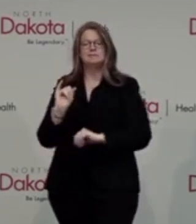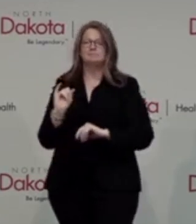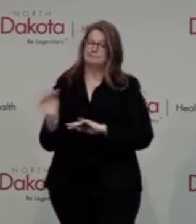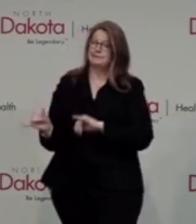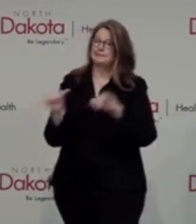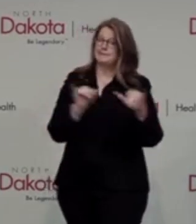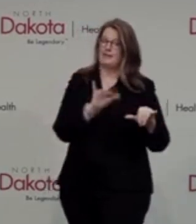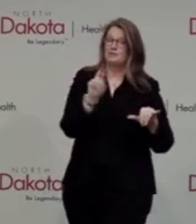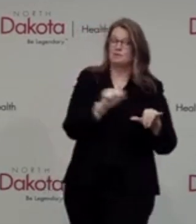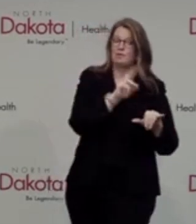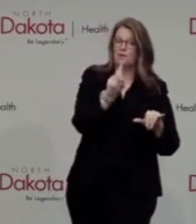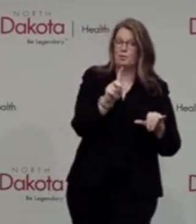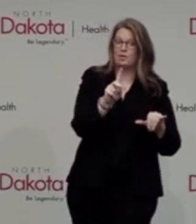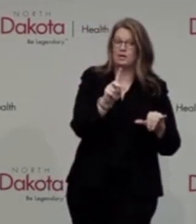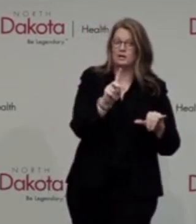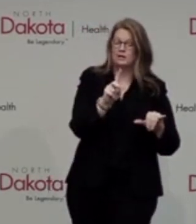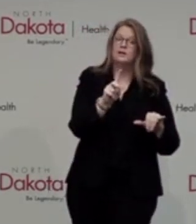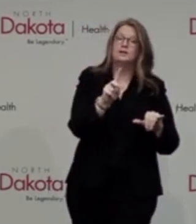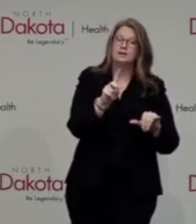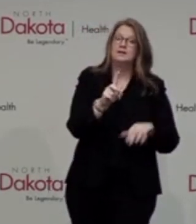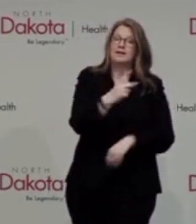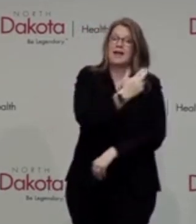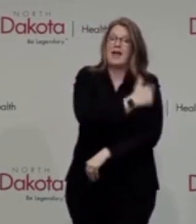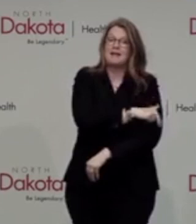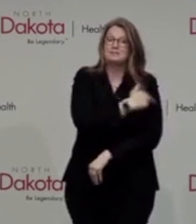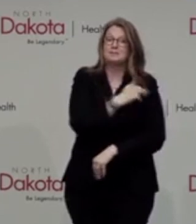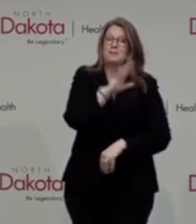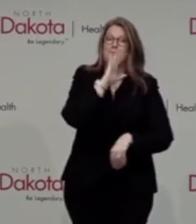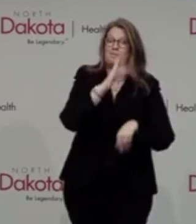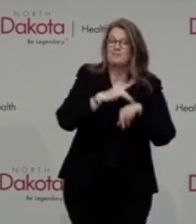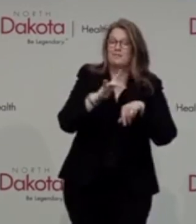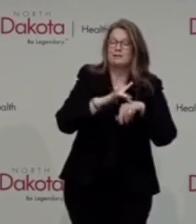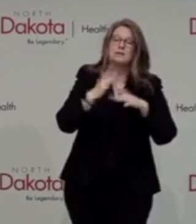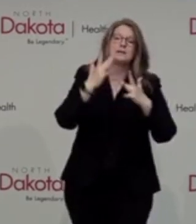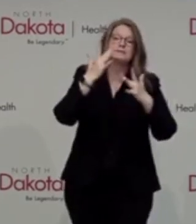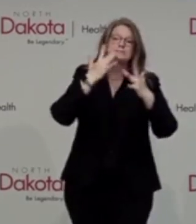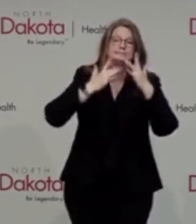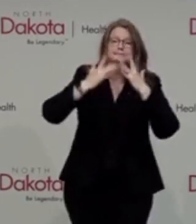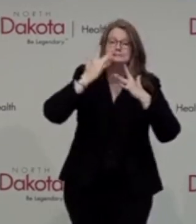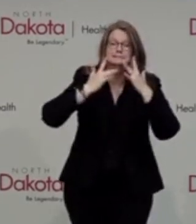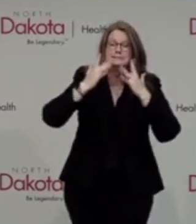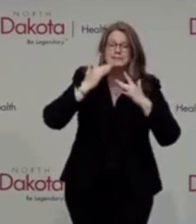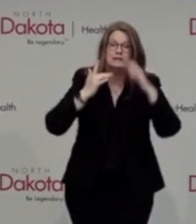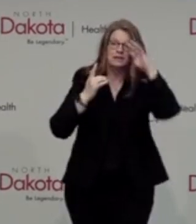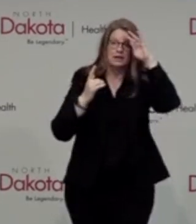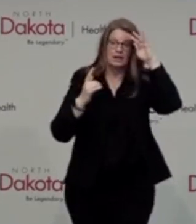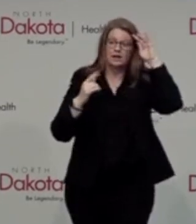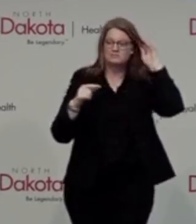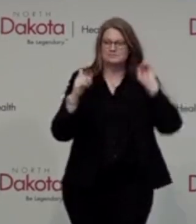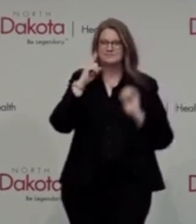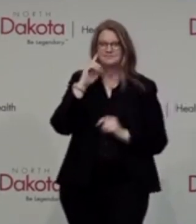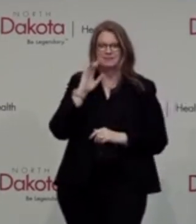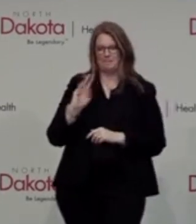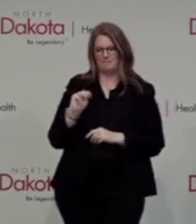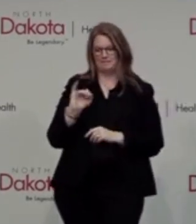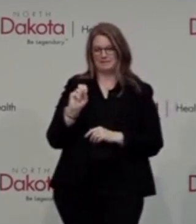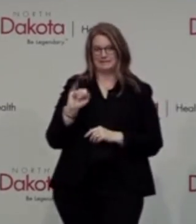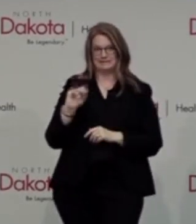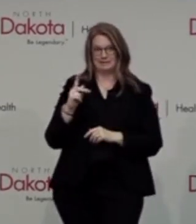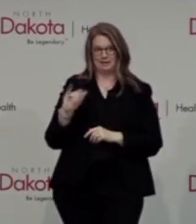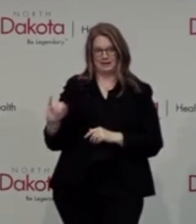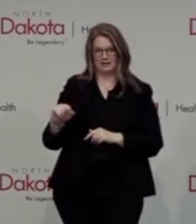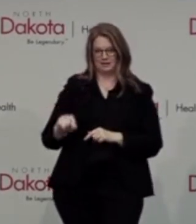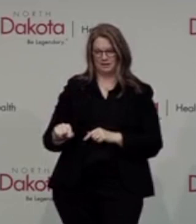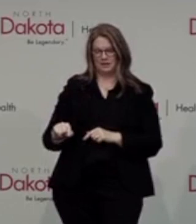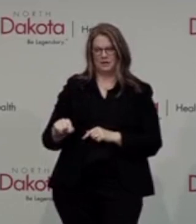Dakota are seeing their hospital capacity stretch to the limit. Many of us have now heard that in Mississippi, in addition to the